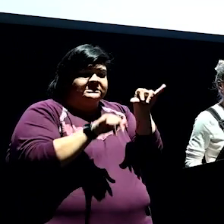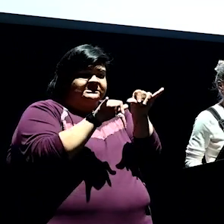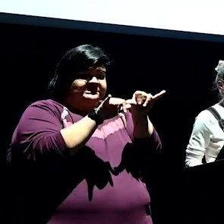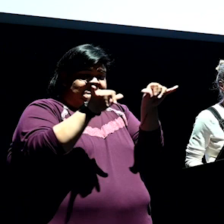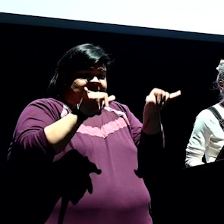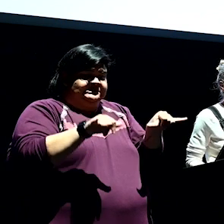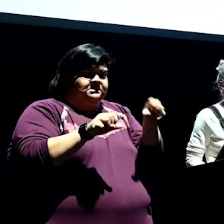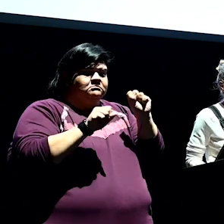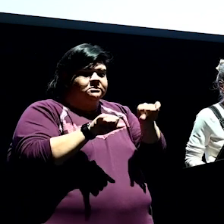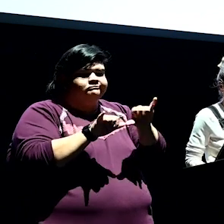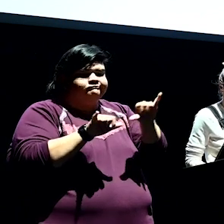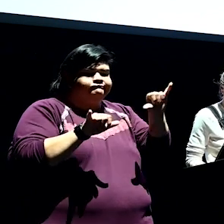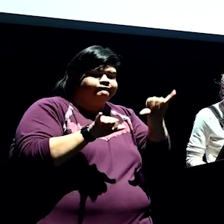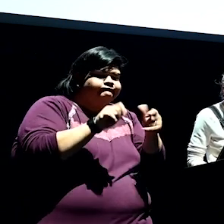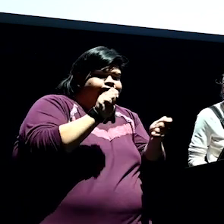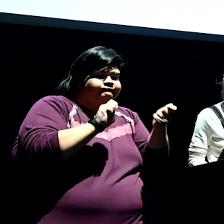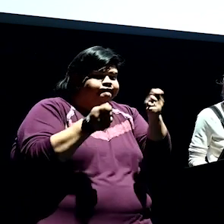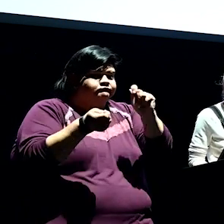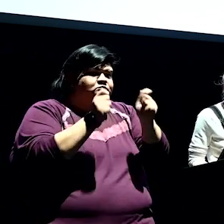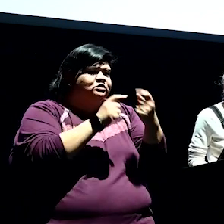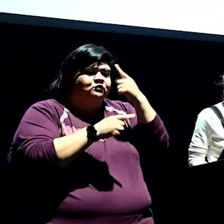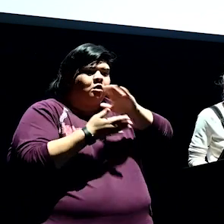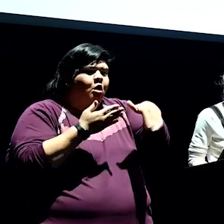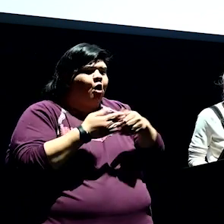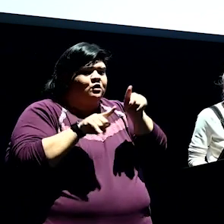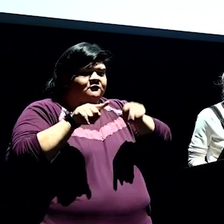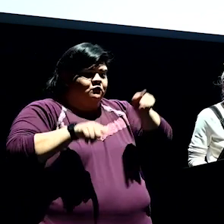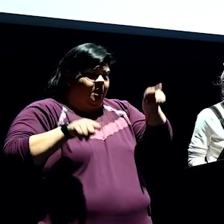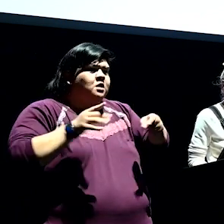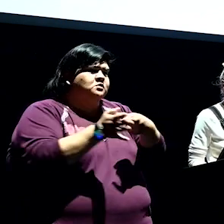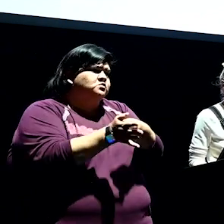all the variety that's required.